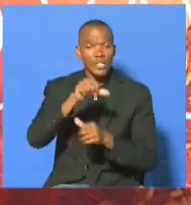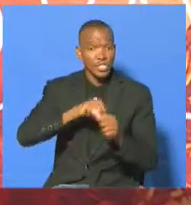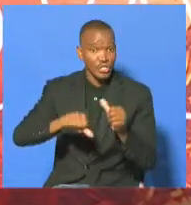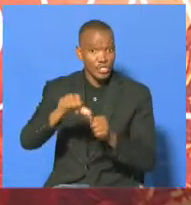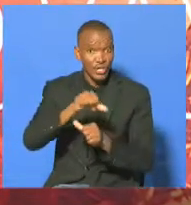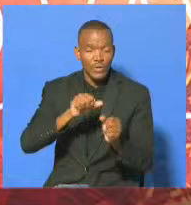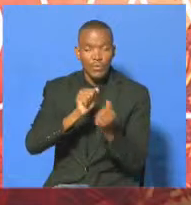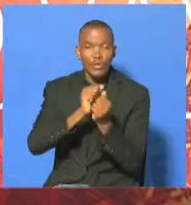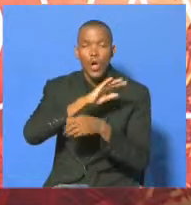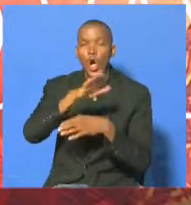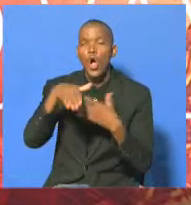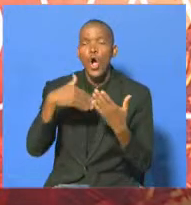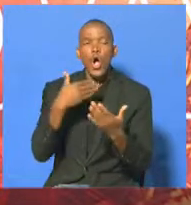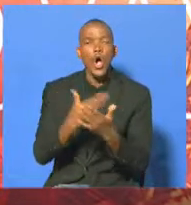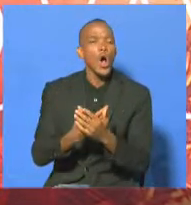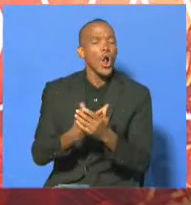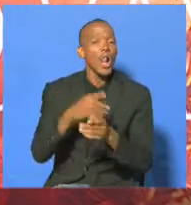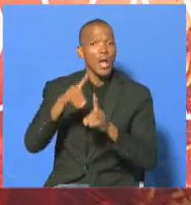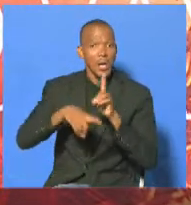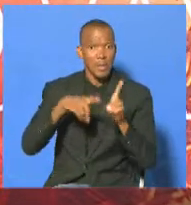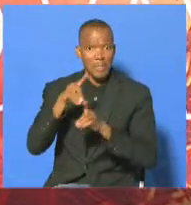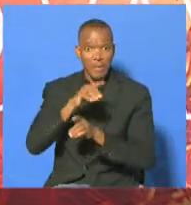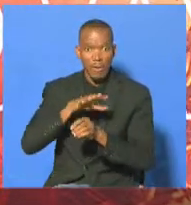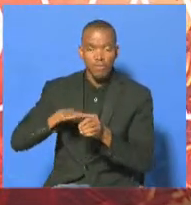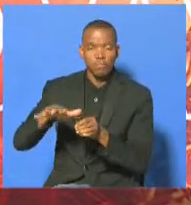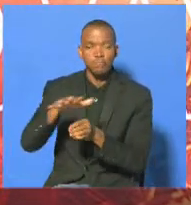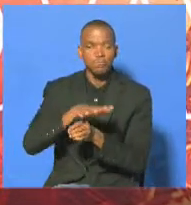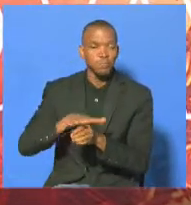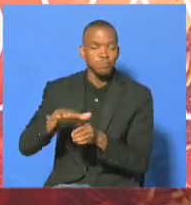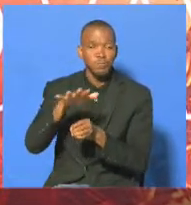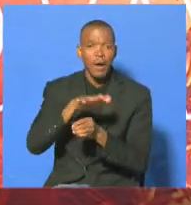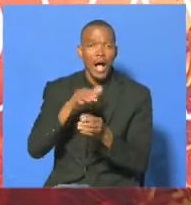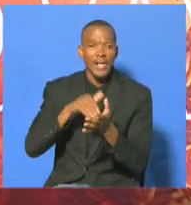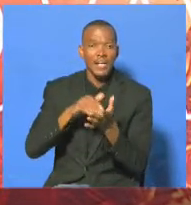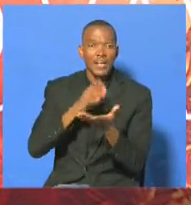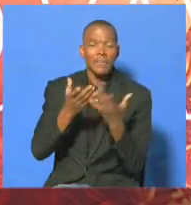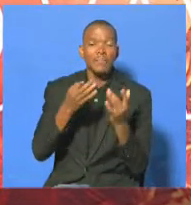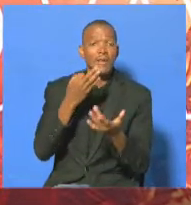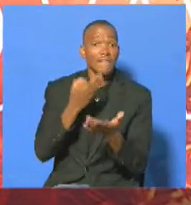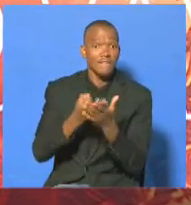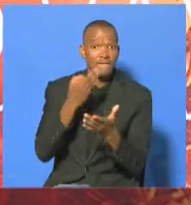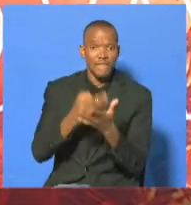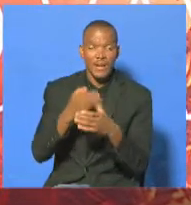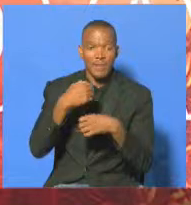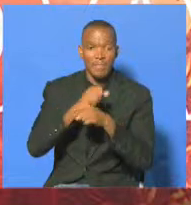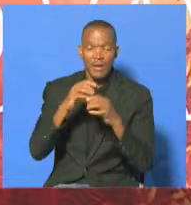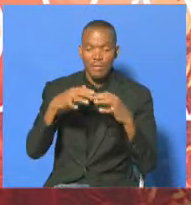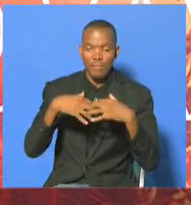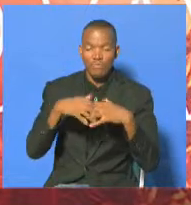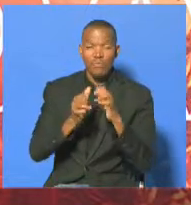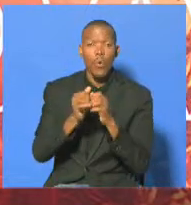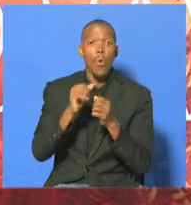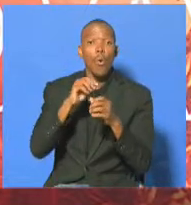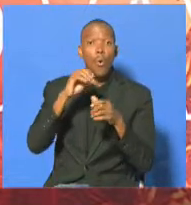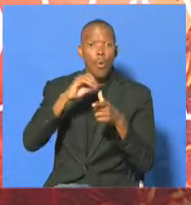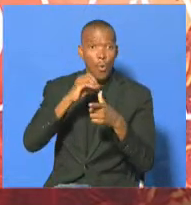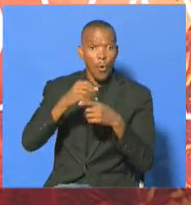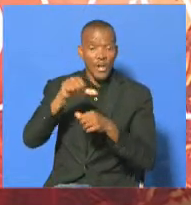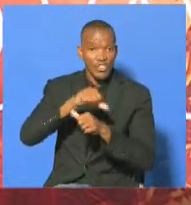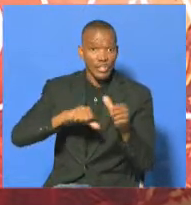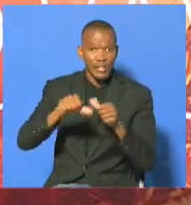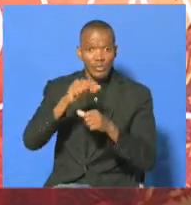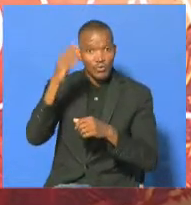All corners, all sectors of society, either fundraiser because they're just interacting for very easy,